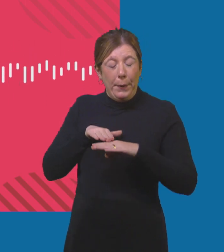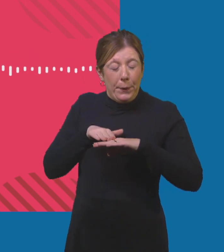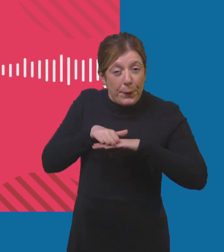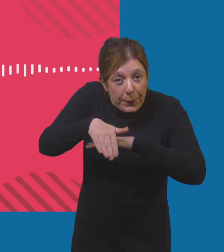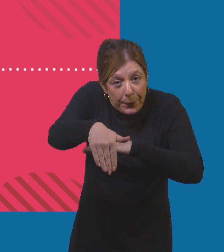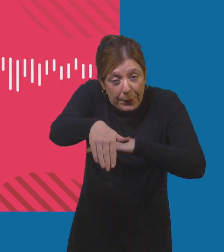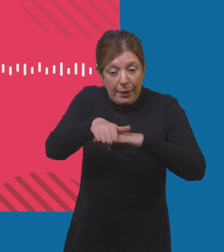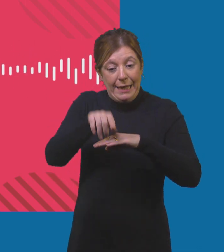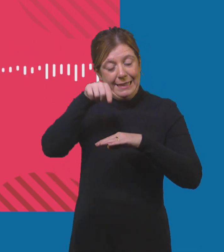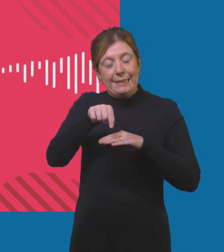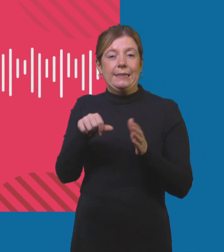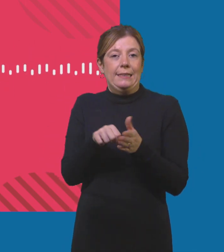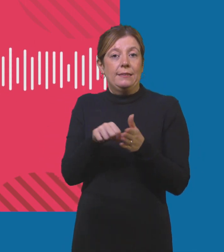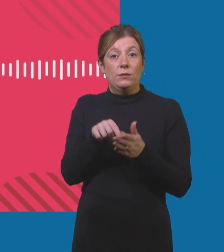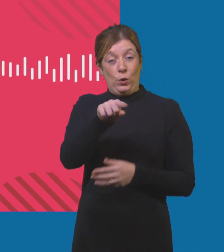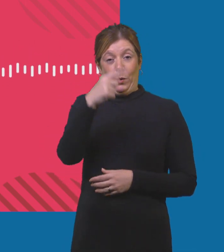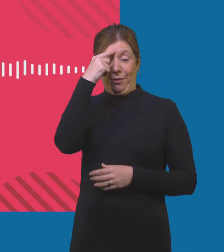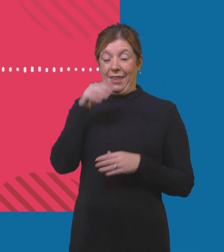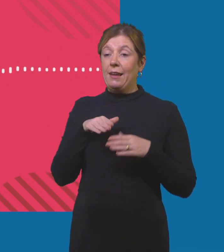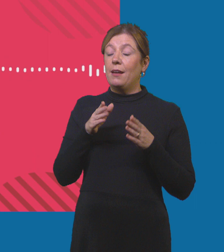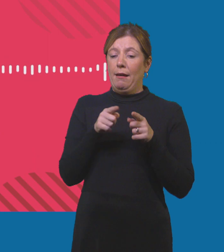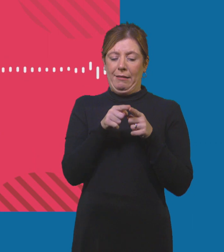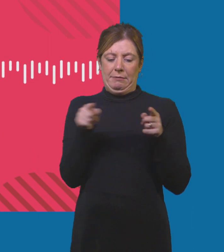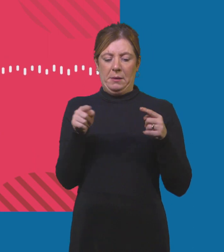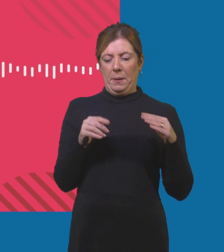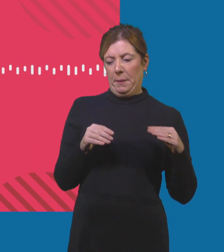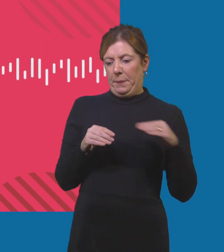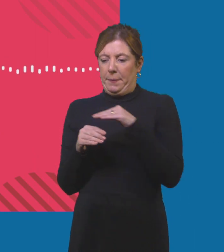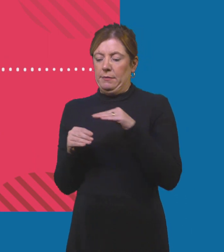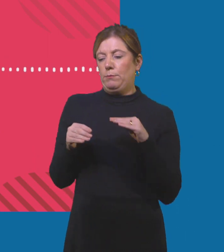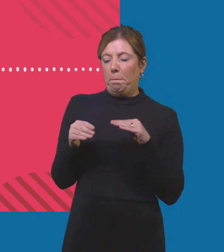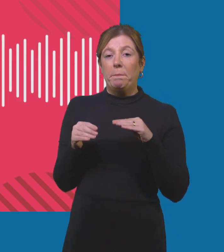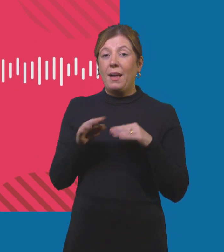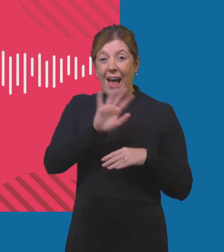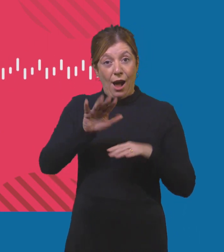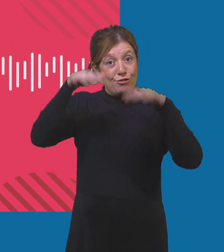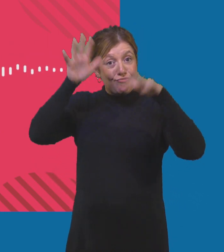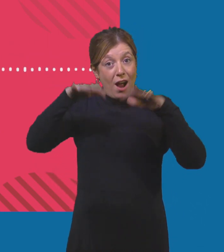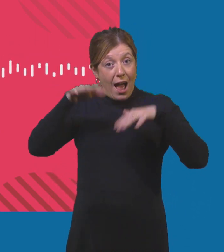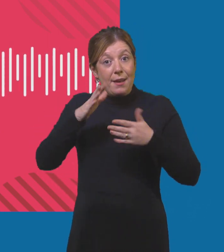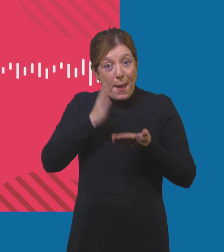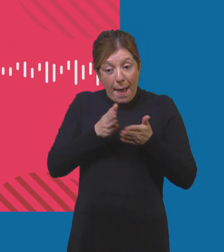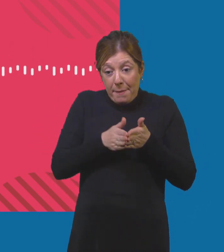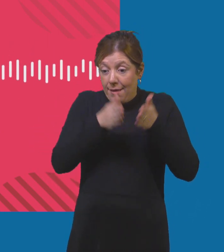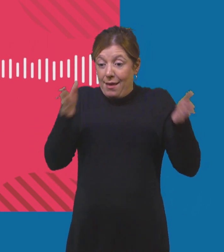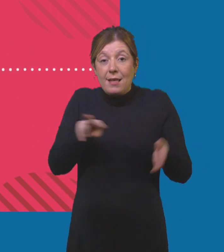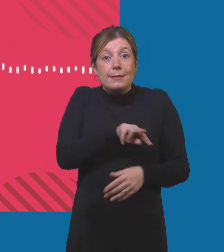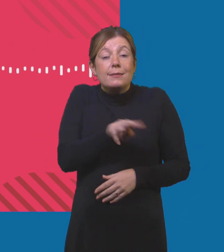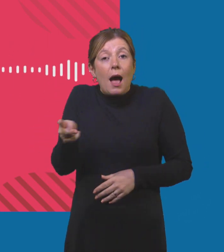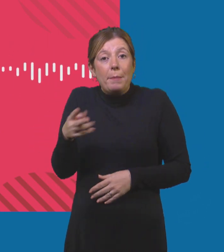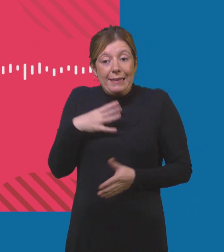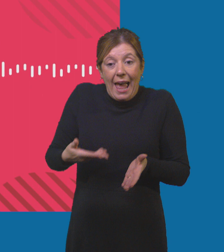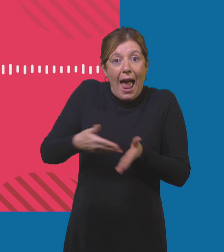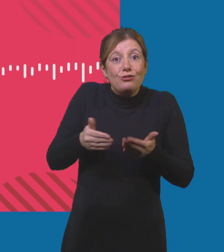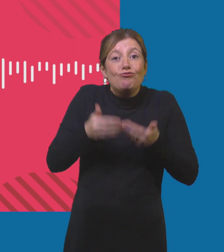car much longer to stop than people think it will in bad conditions. So in heavy rain, you're generally looking at least double the stopping distance you would have in the